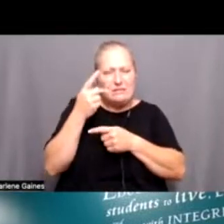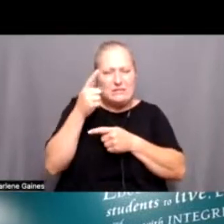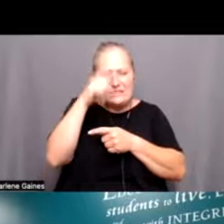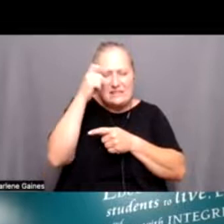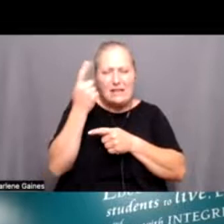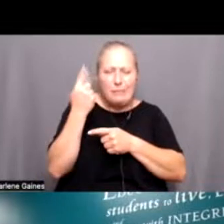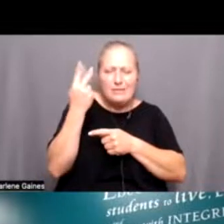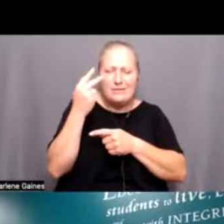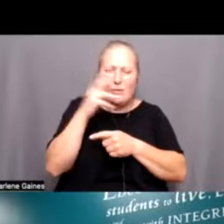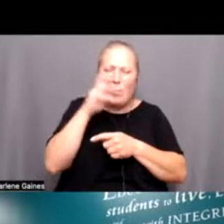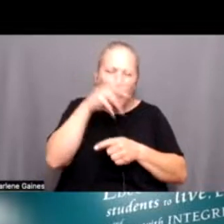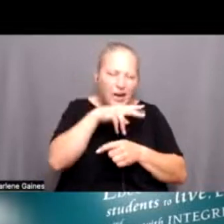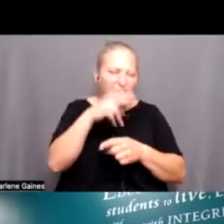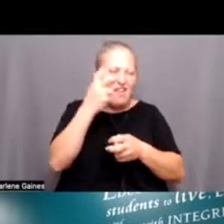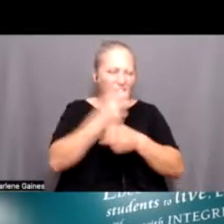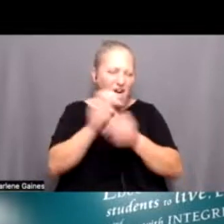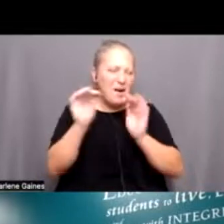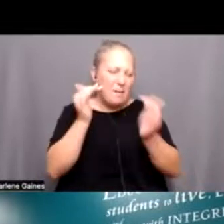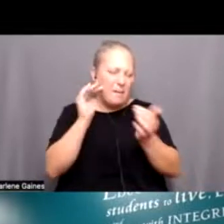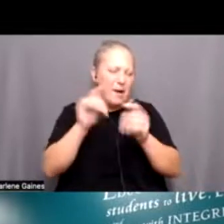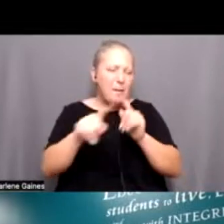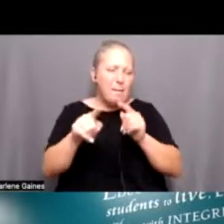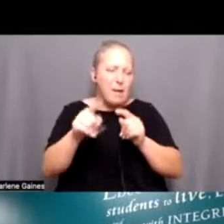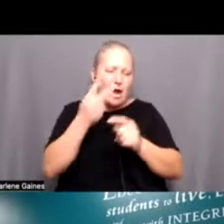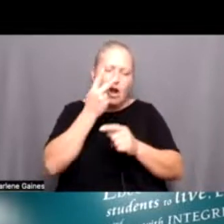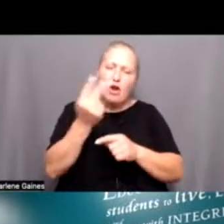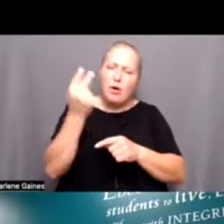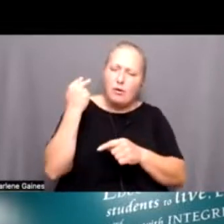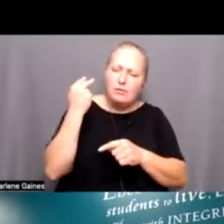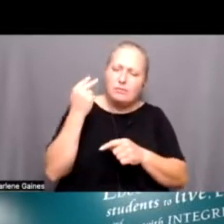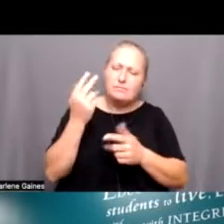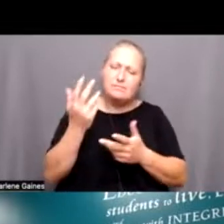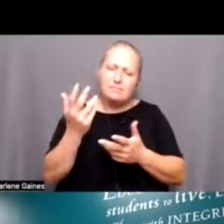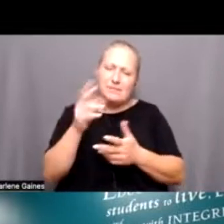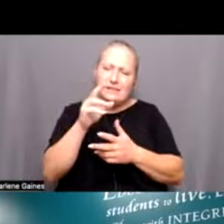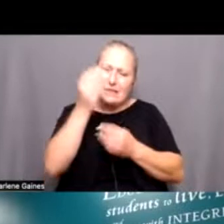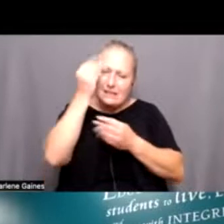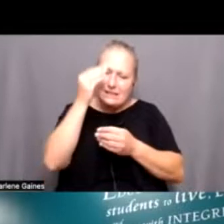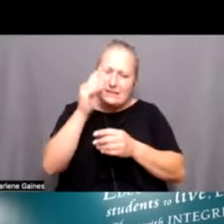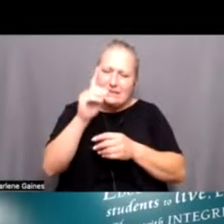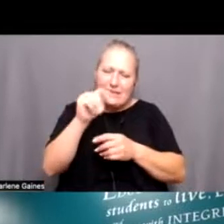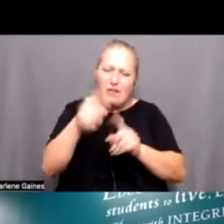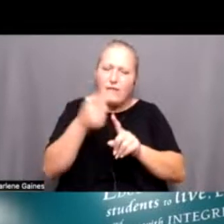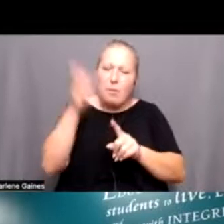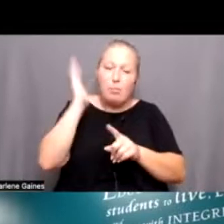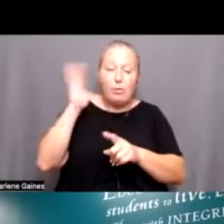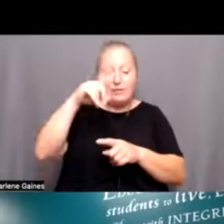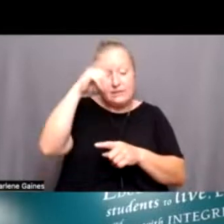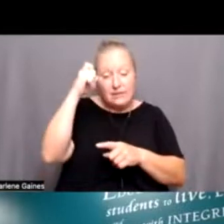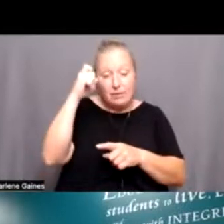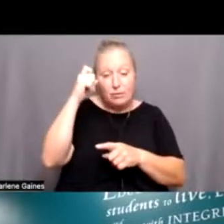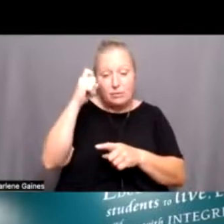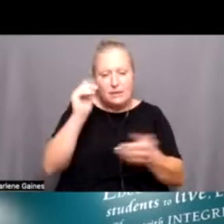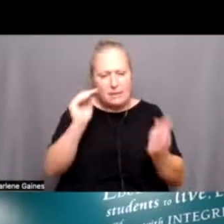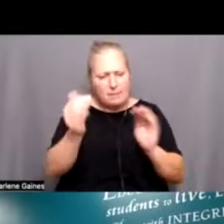and hard to compare, but maybe we could go back and look at some of the data from previous summers, and then just kind of see